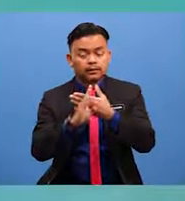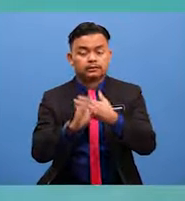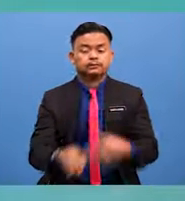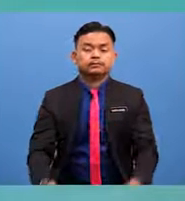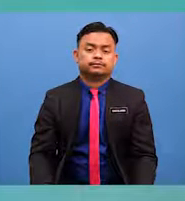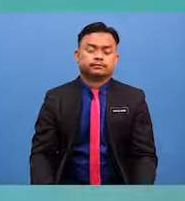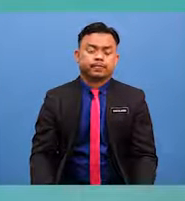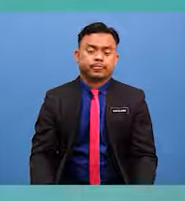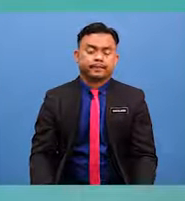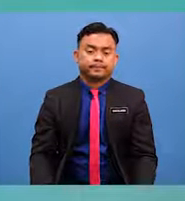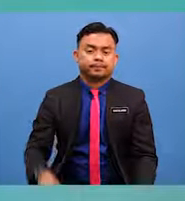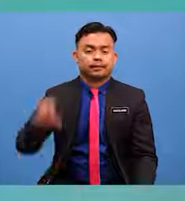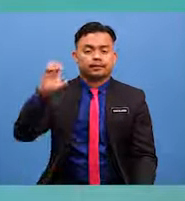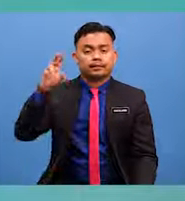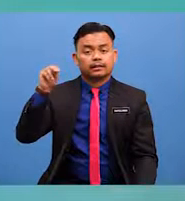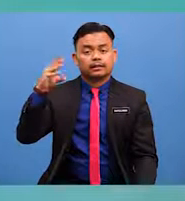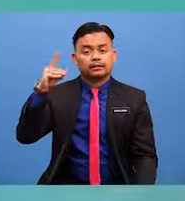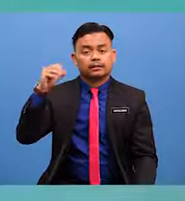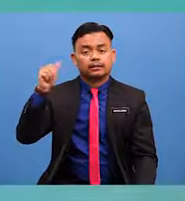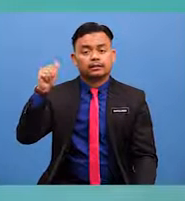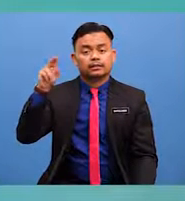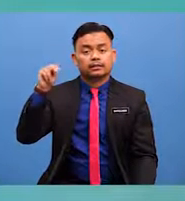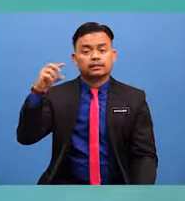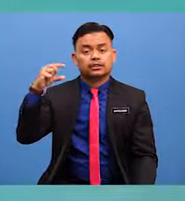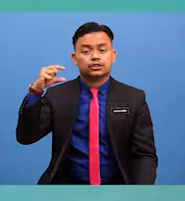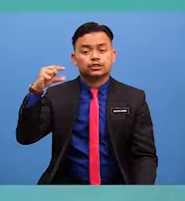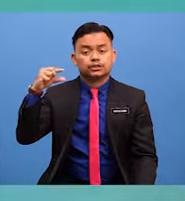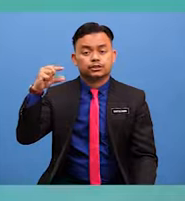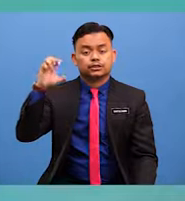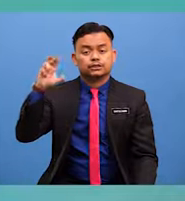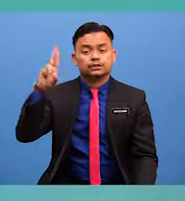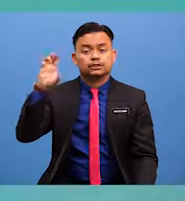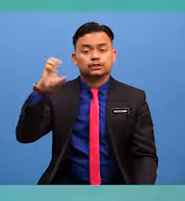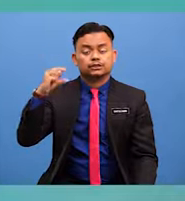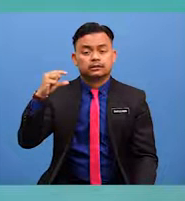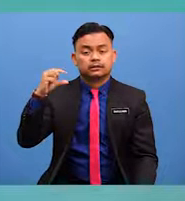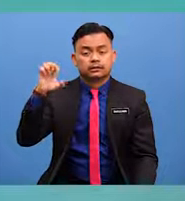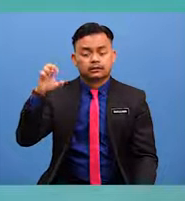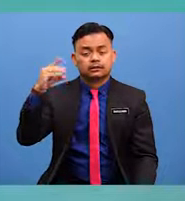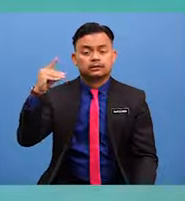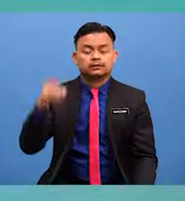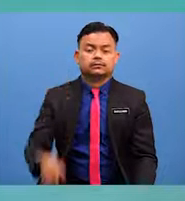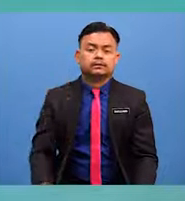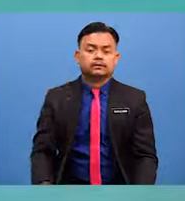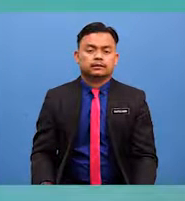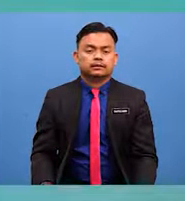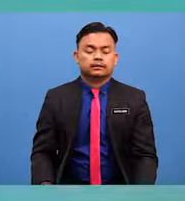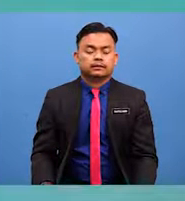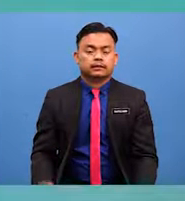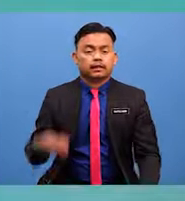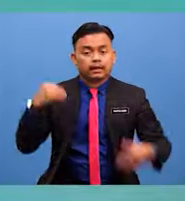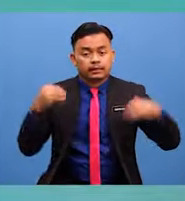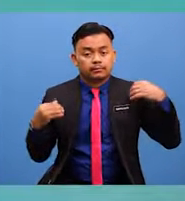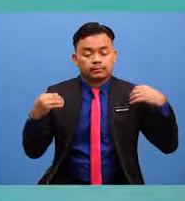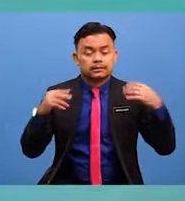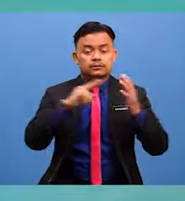Endangered animals are animals that are facing the threat of becoming extinct. It means that their